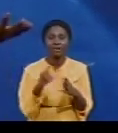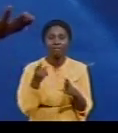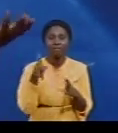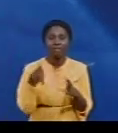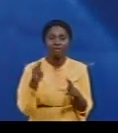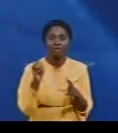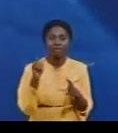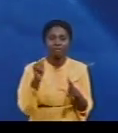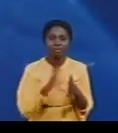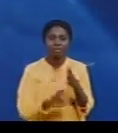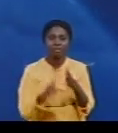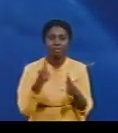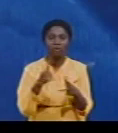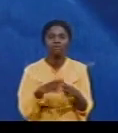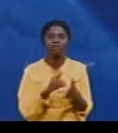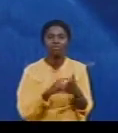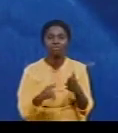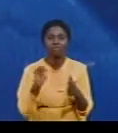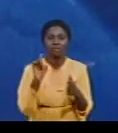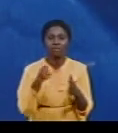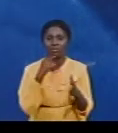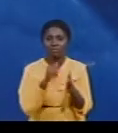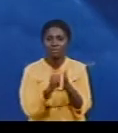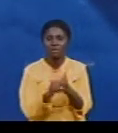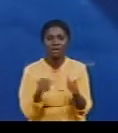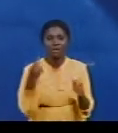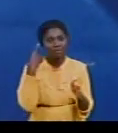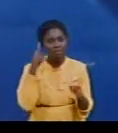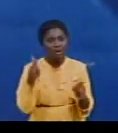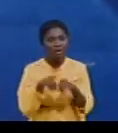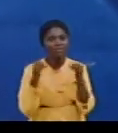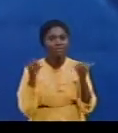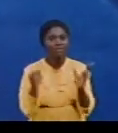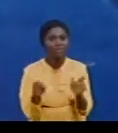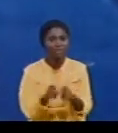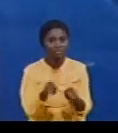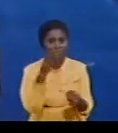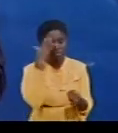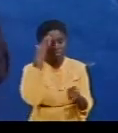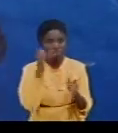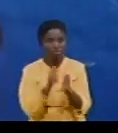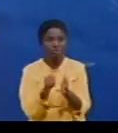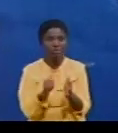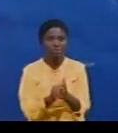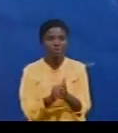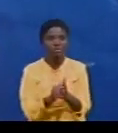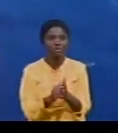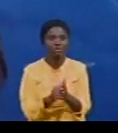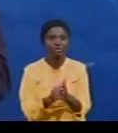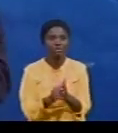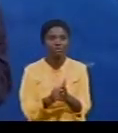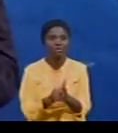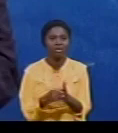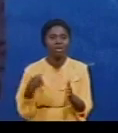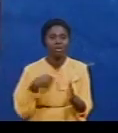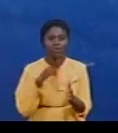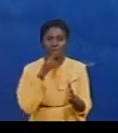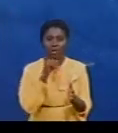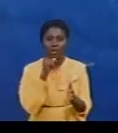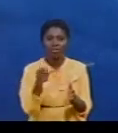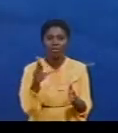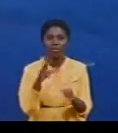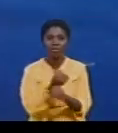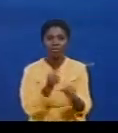verse 18, for as much as ye know that ye were not redeemed with corruptible things